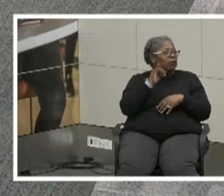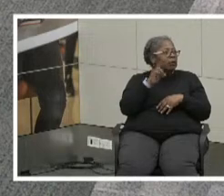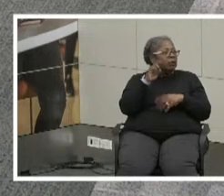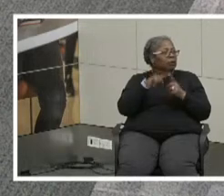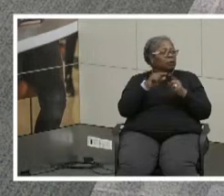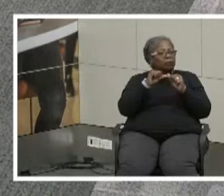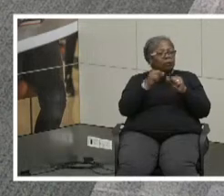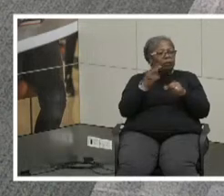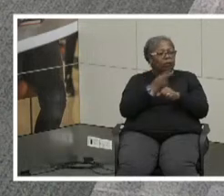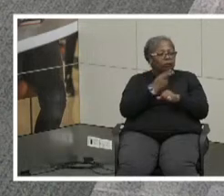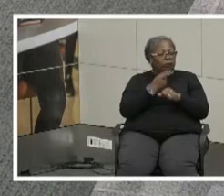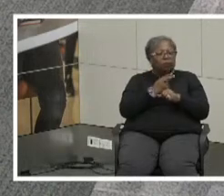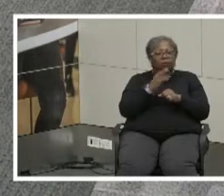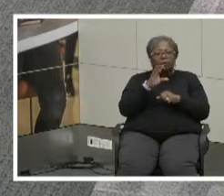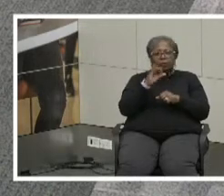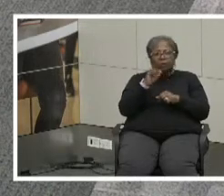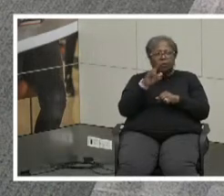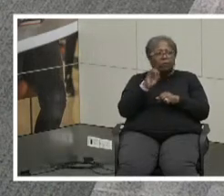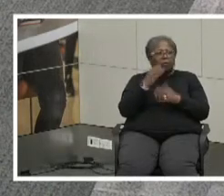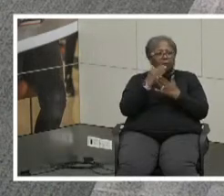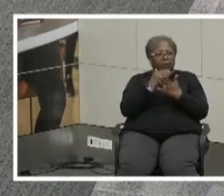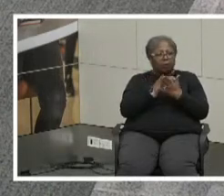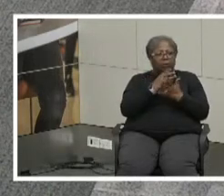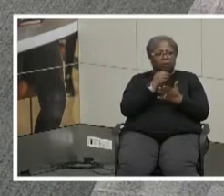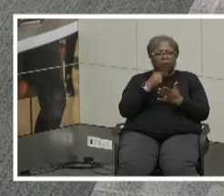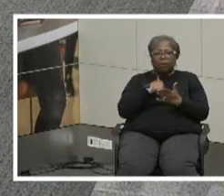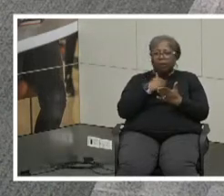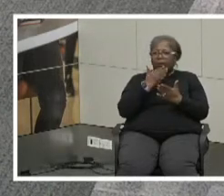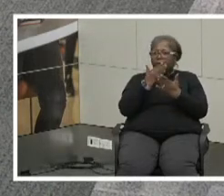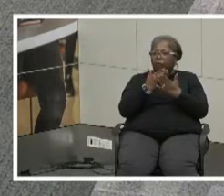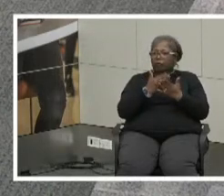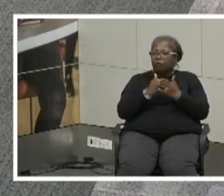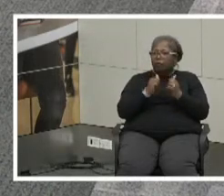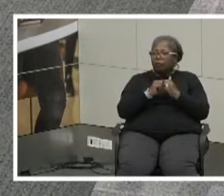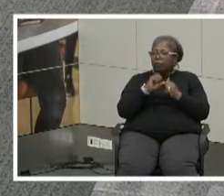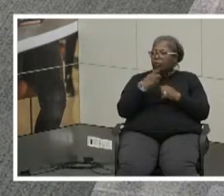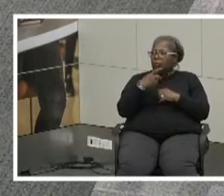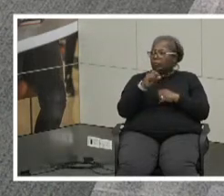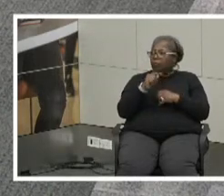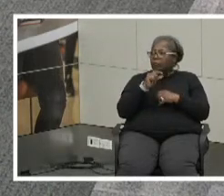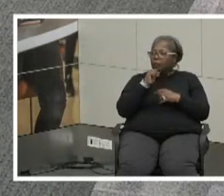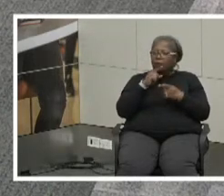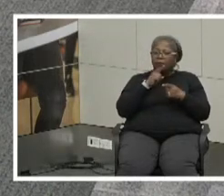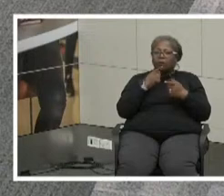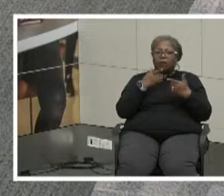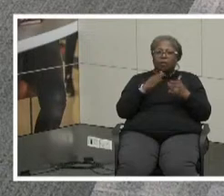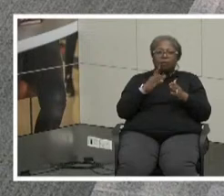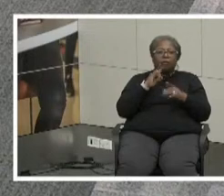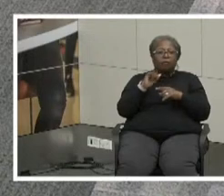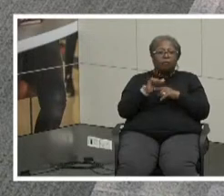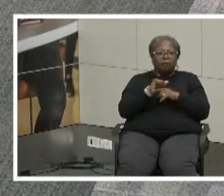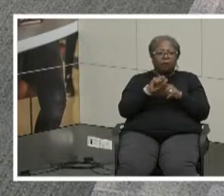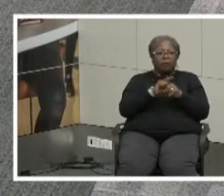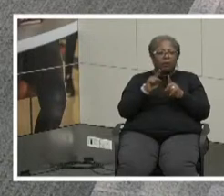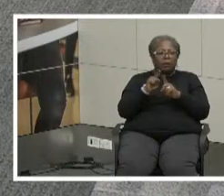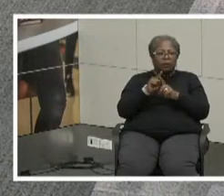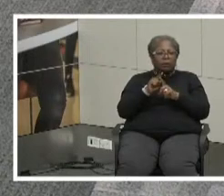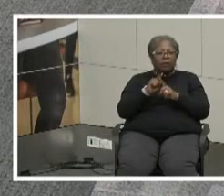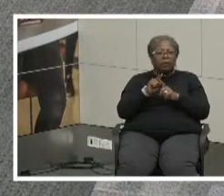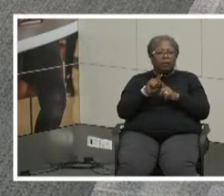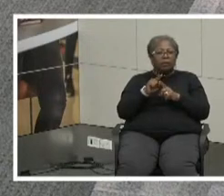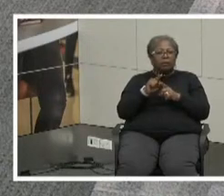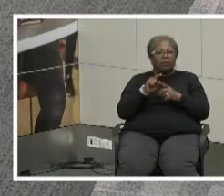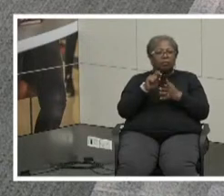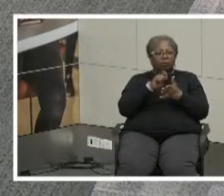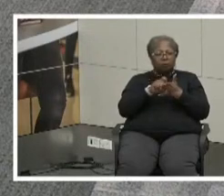using the cycle lesson and are evaluated with a spot form that really don't allow for practices such as extended writing